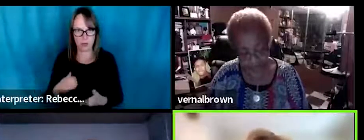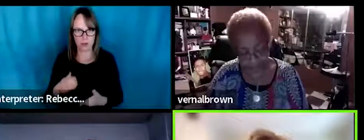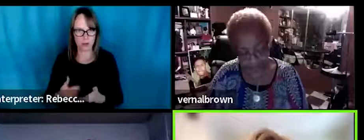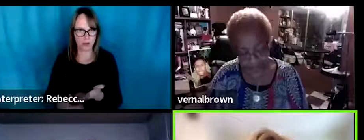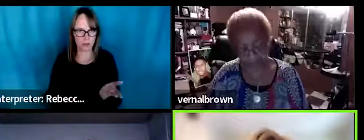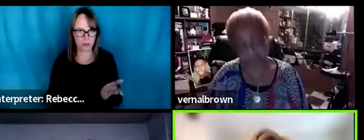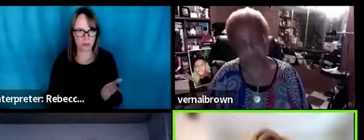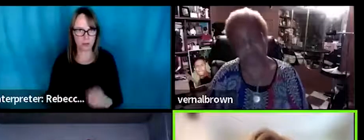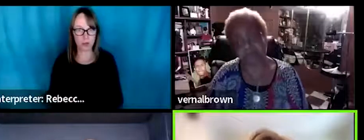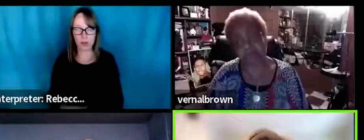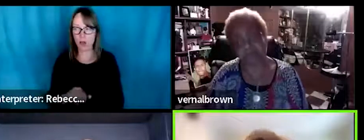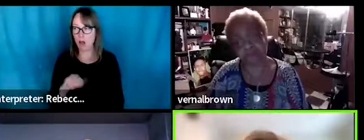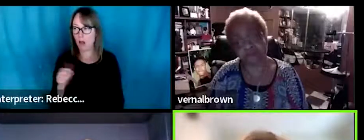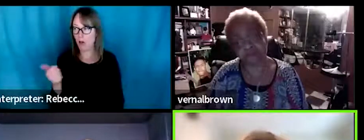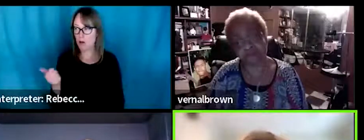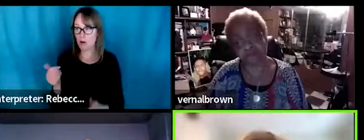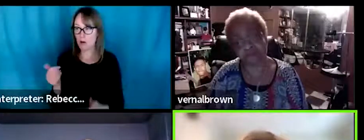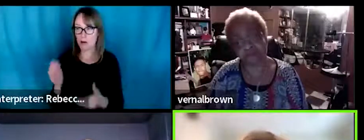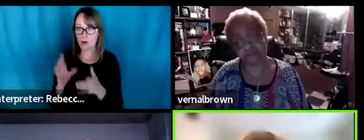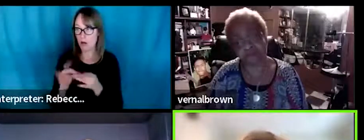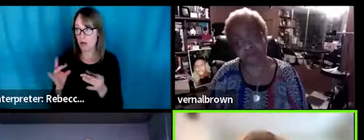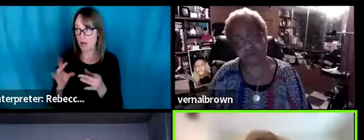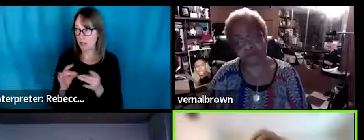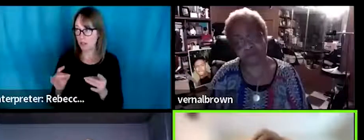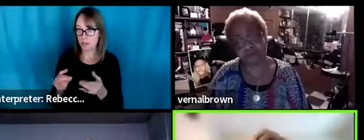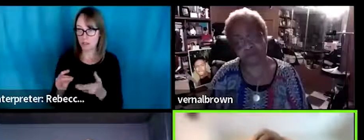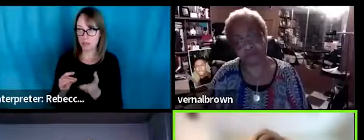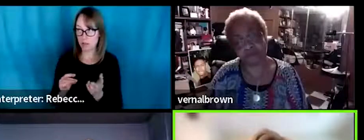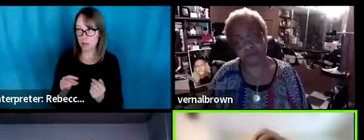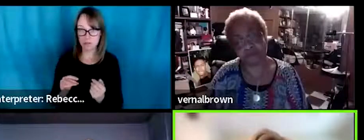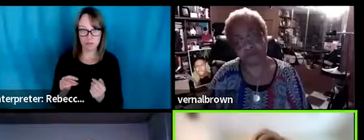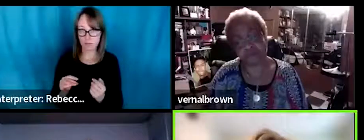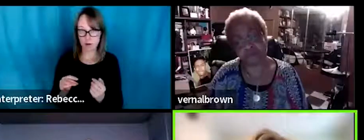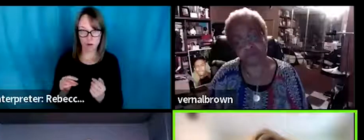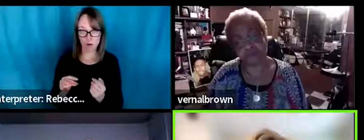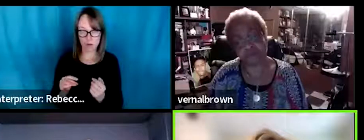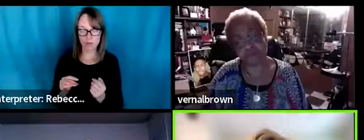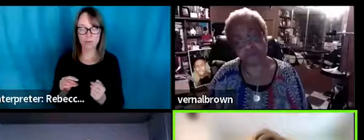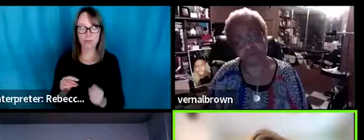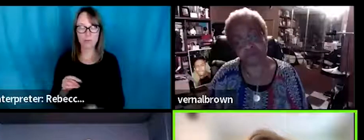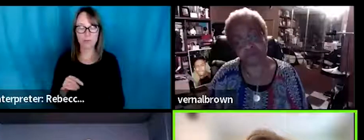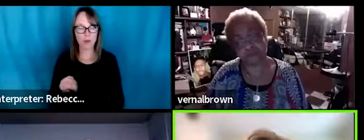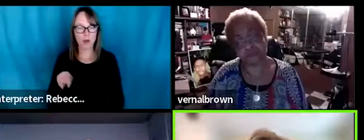Since this is a single item, and I'm hearing that